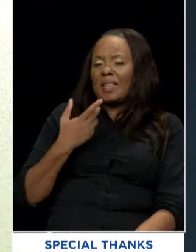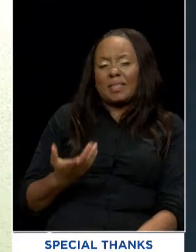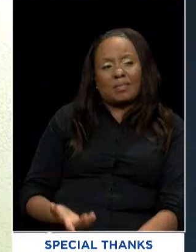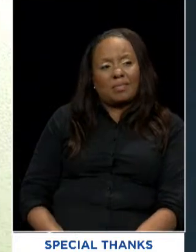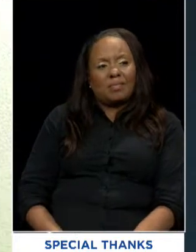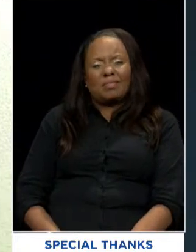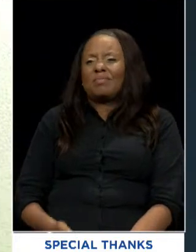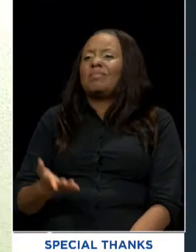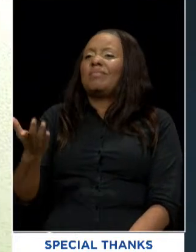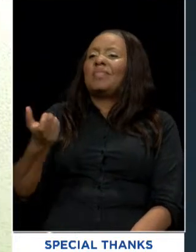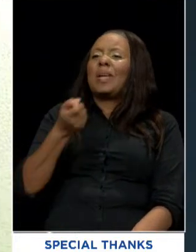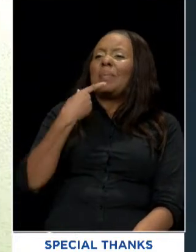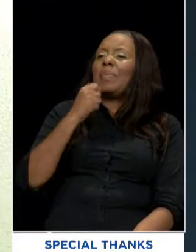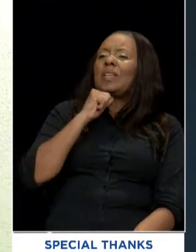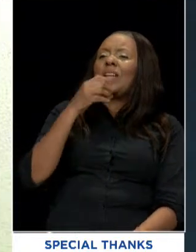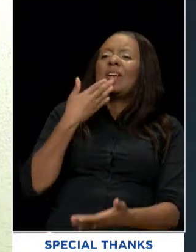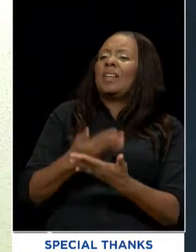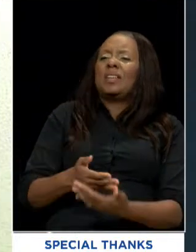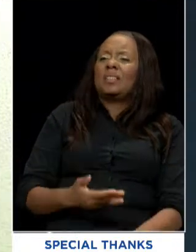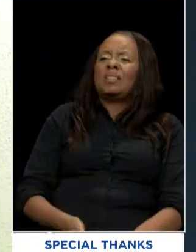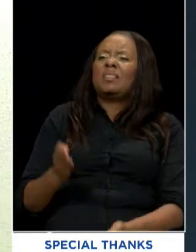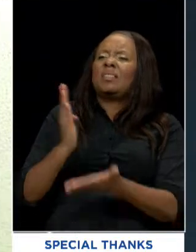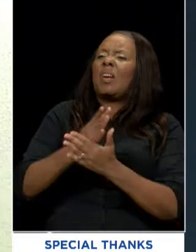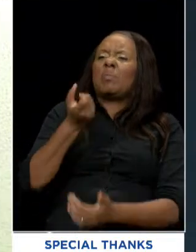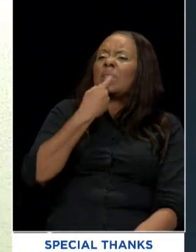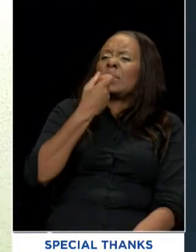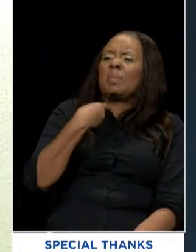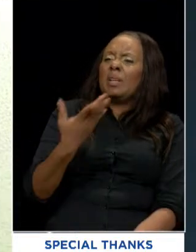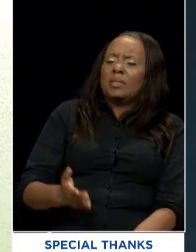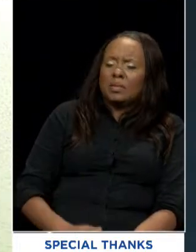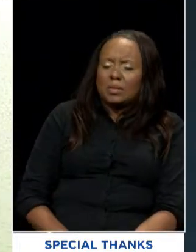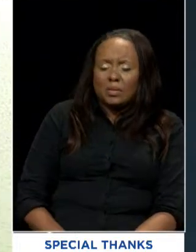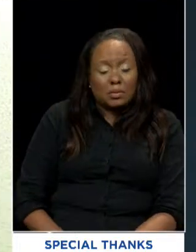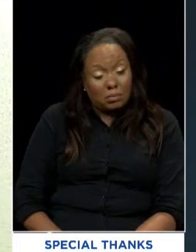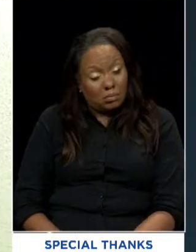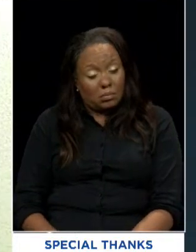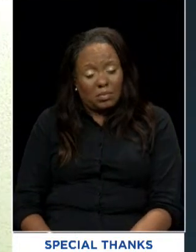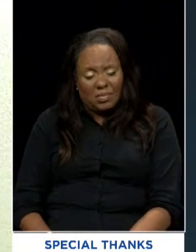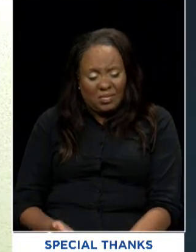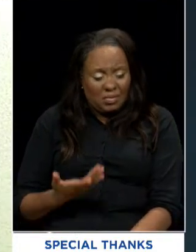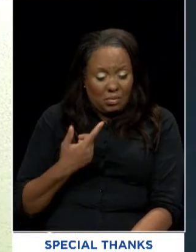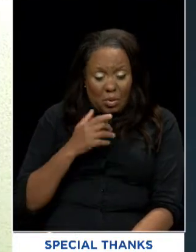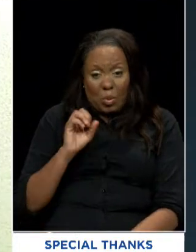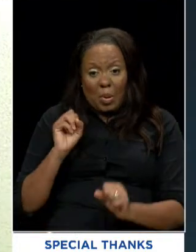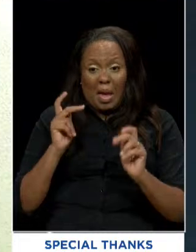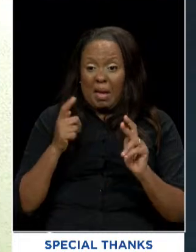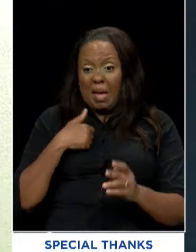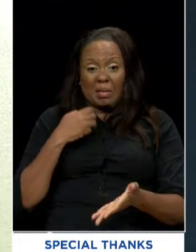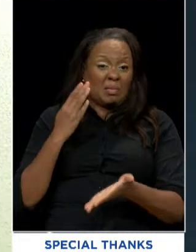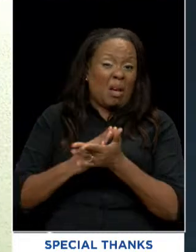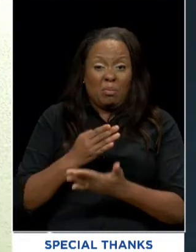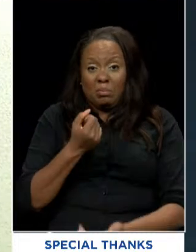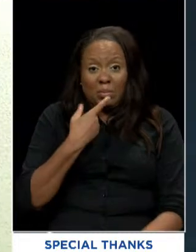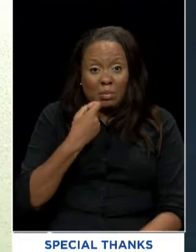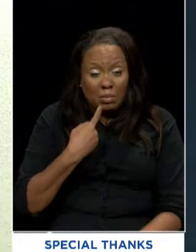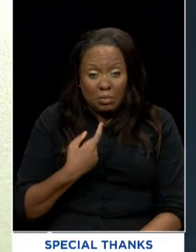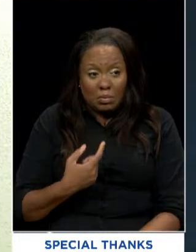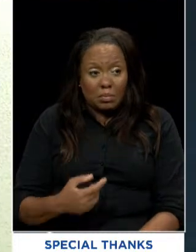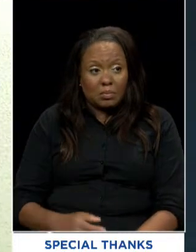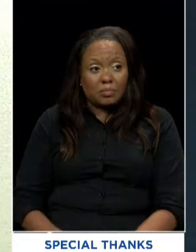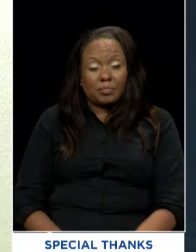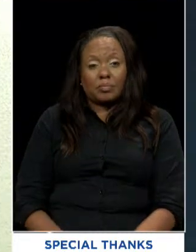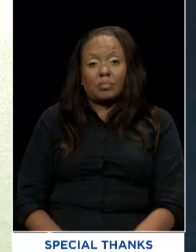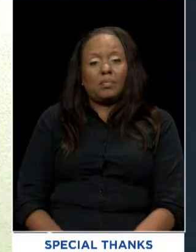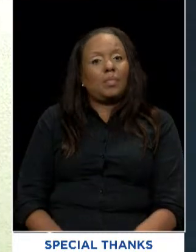them pills ain't good, man, don't bother with that. And they may stop taking the medication and have not given